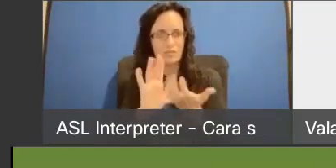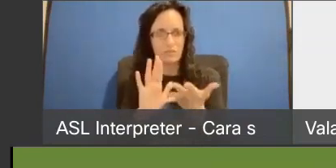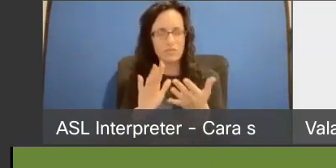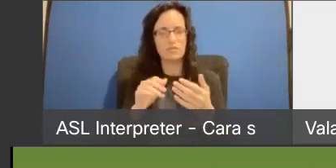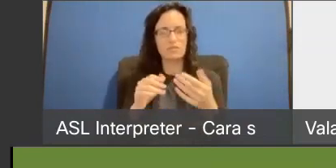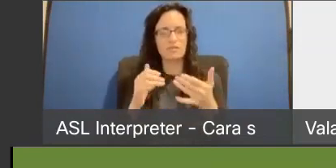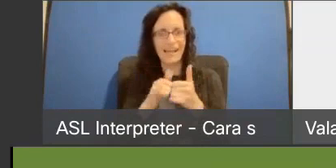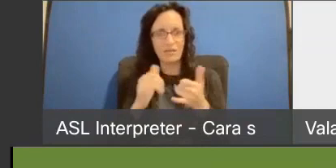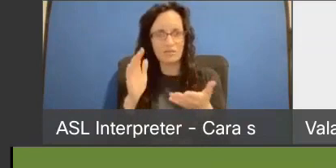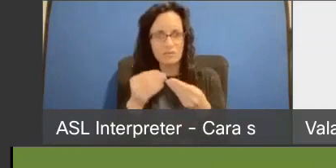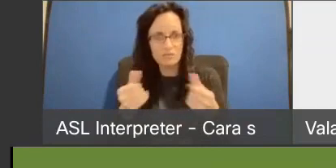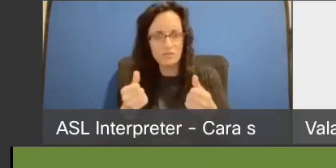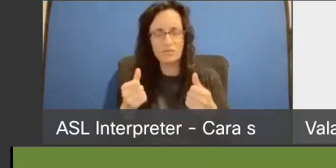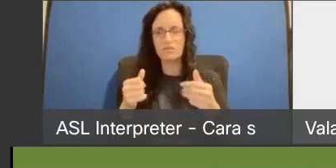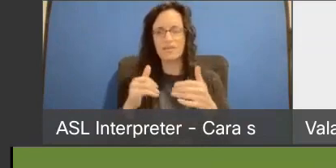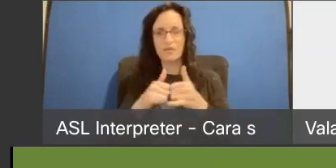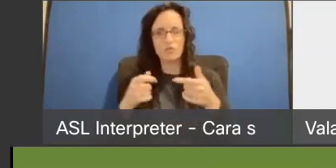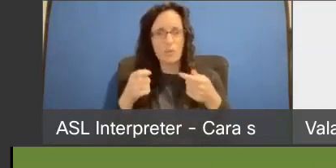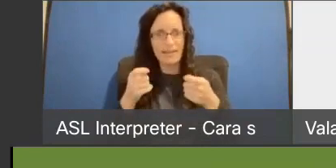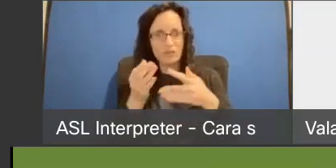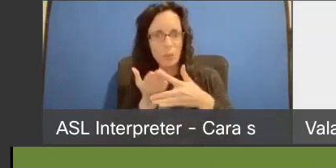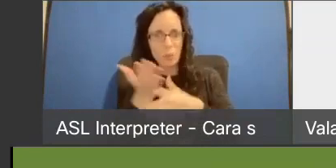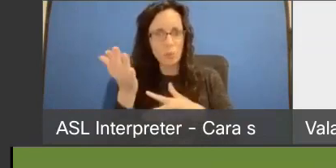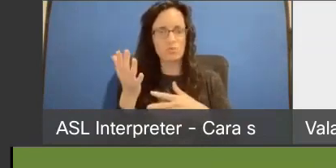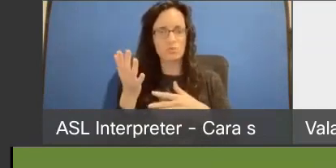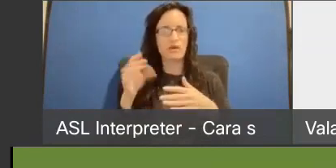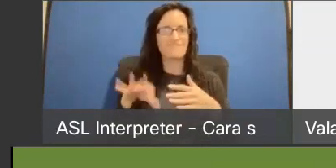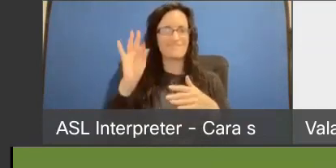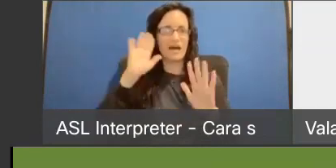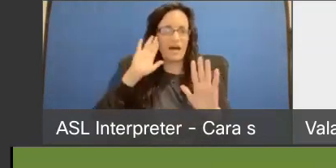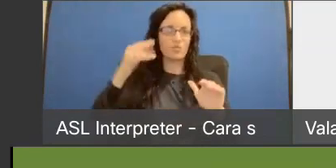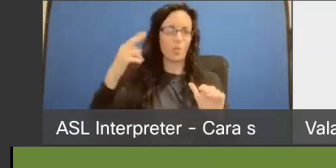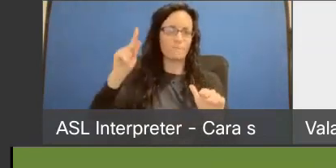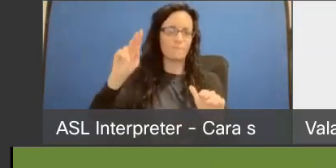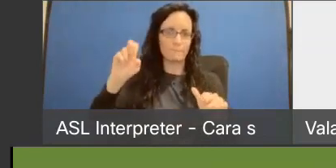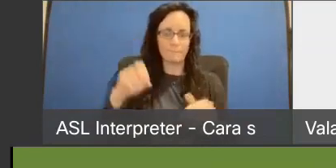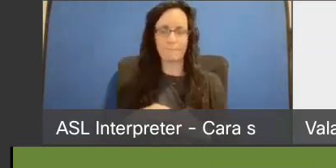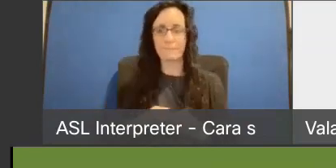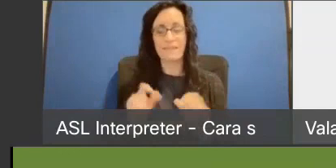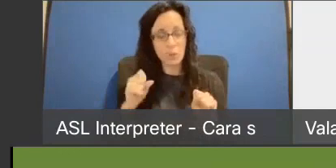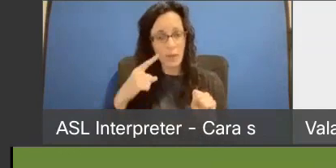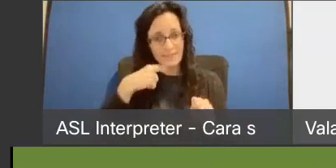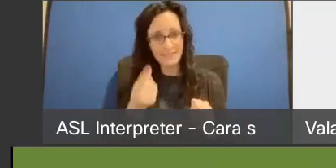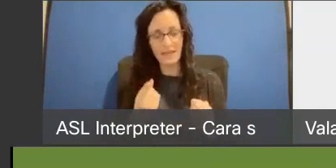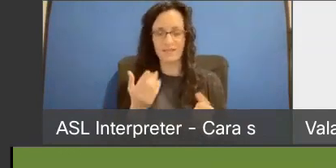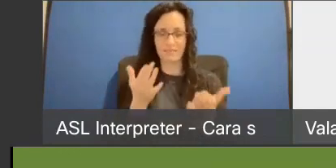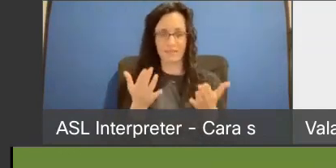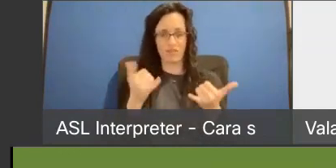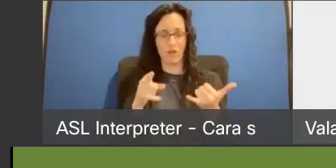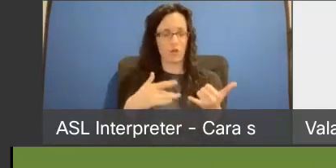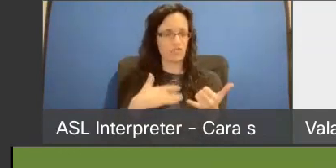to get through and to find some hope. And you can even say to someone, and I get that right now you might not feel like there's any